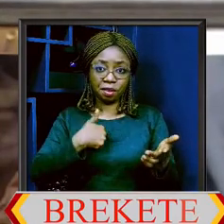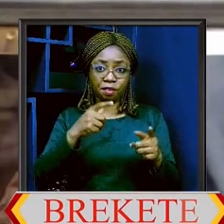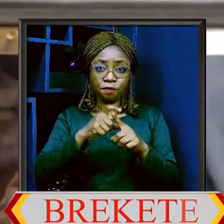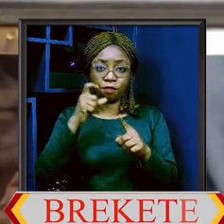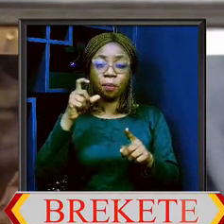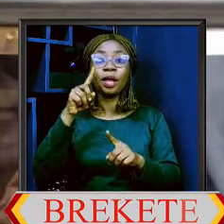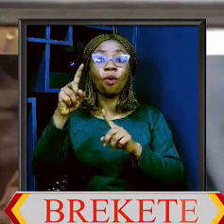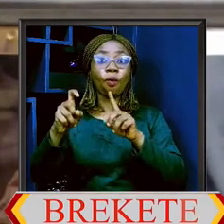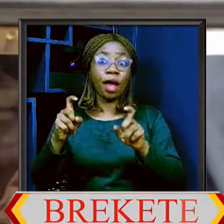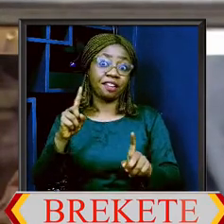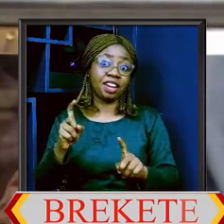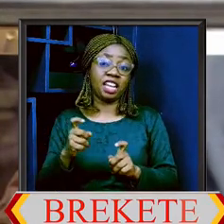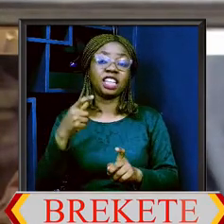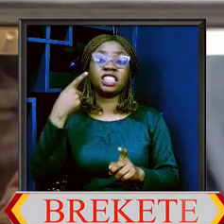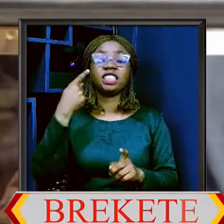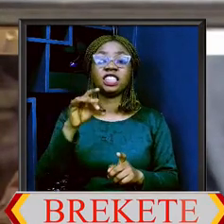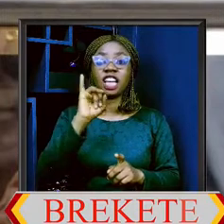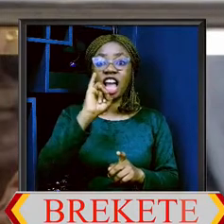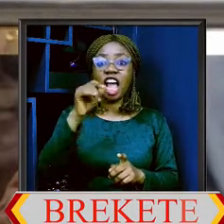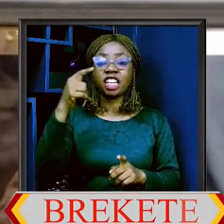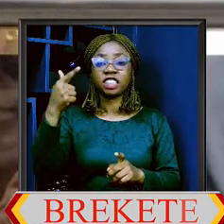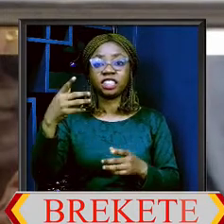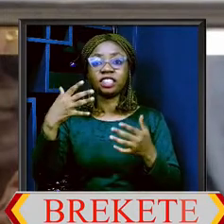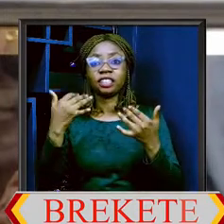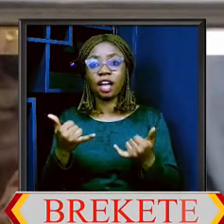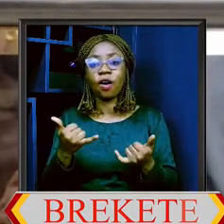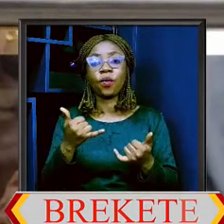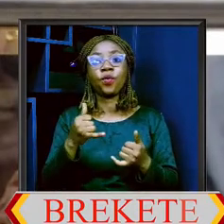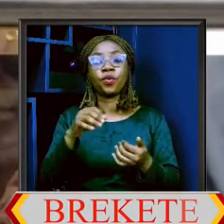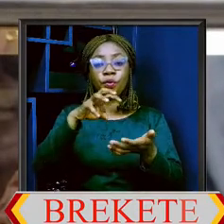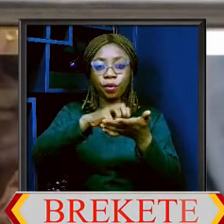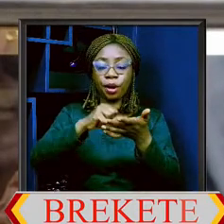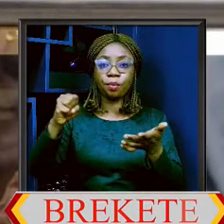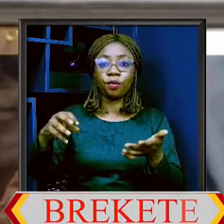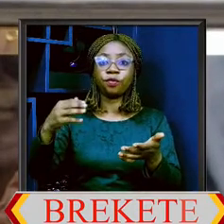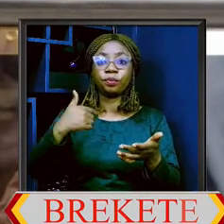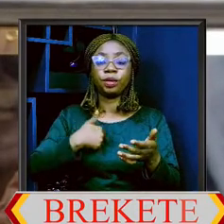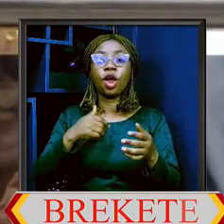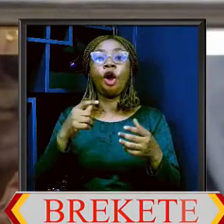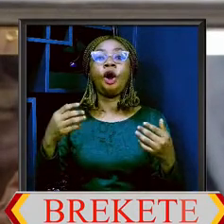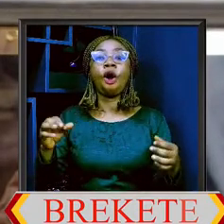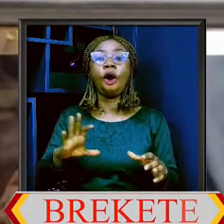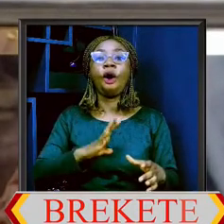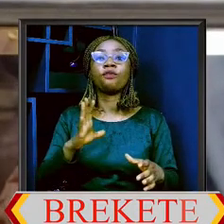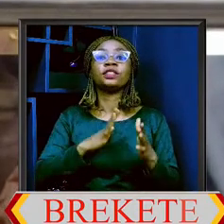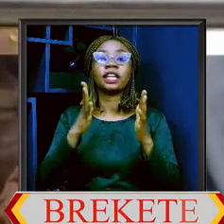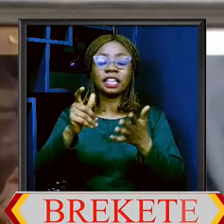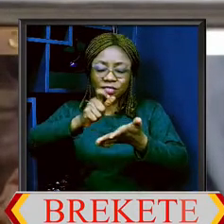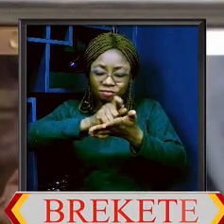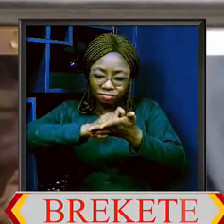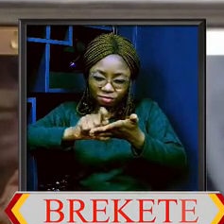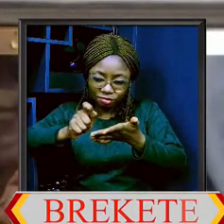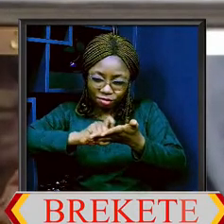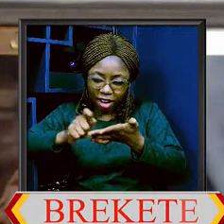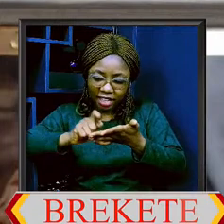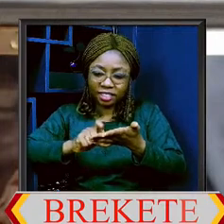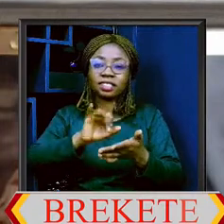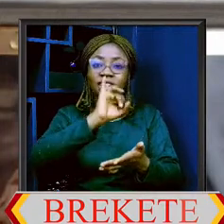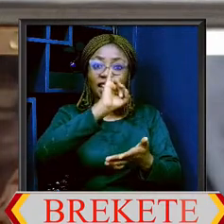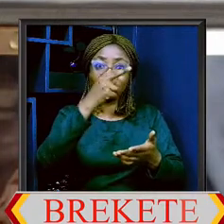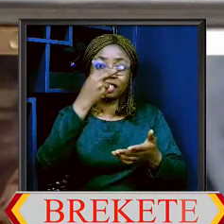IG now exonerated me officially he right he right officially signed which IG